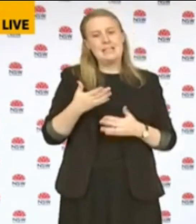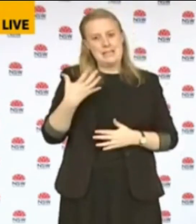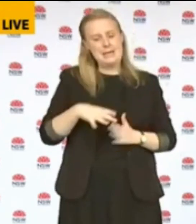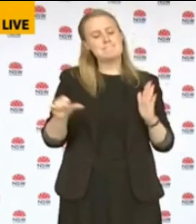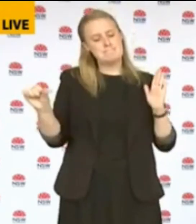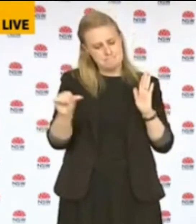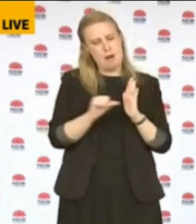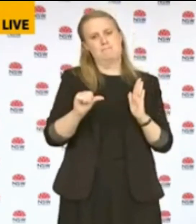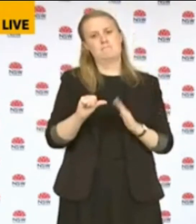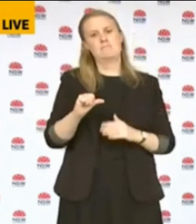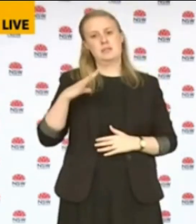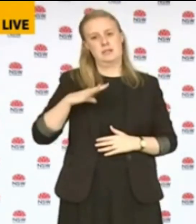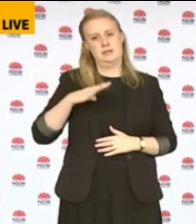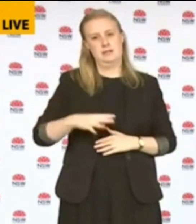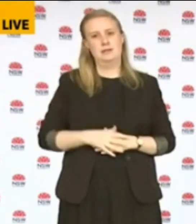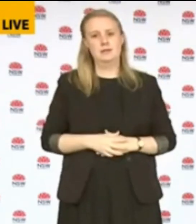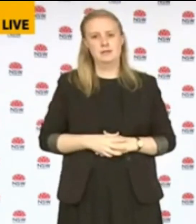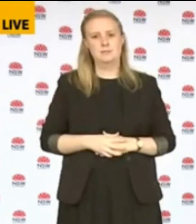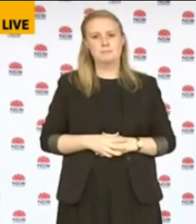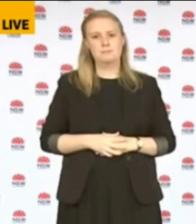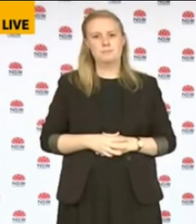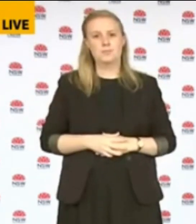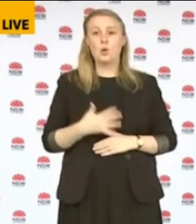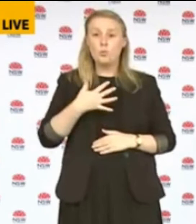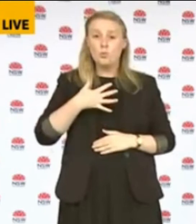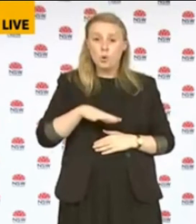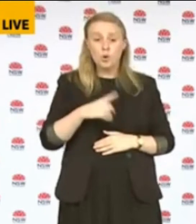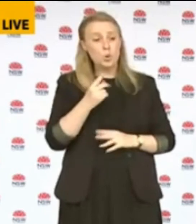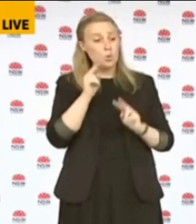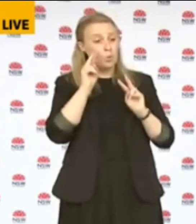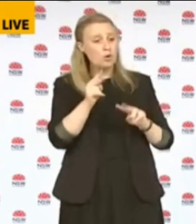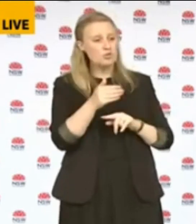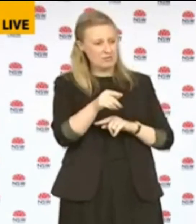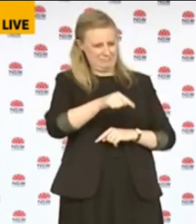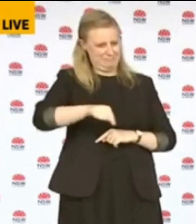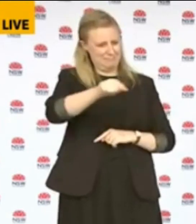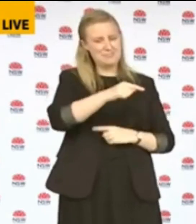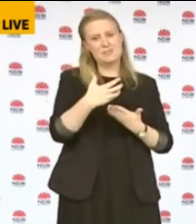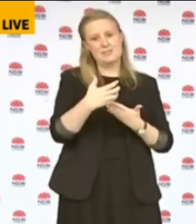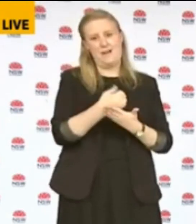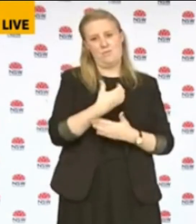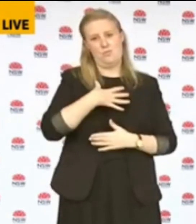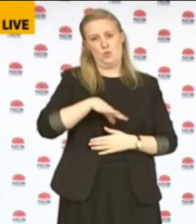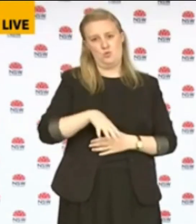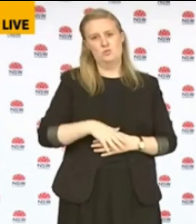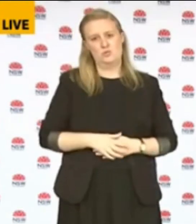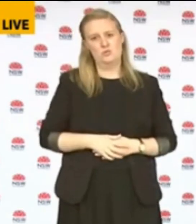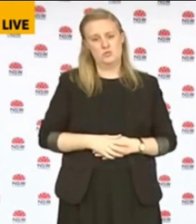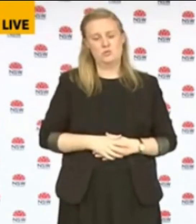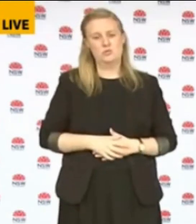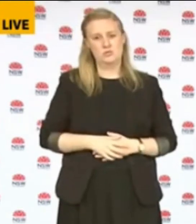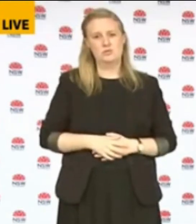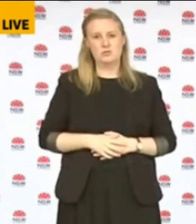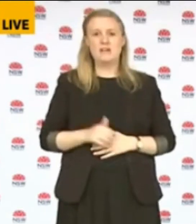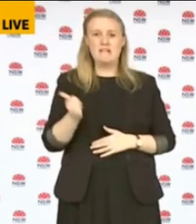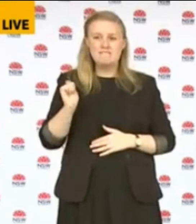up to that higher level. Look, it is about keeping people safe, and literally I think I've had 3 or 4 communications already this